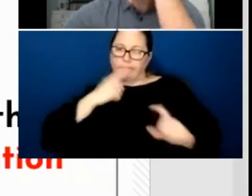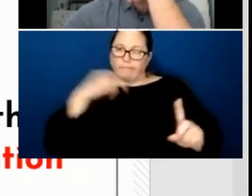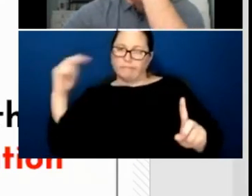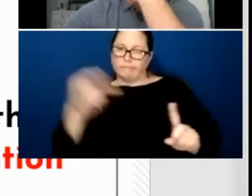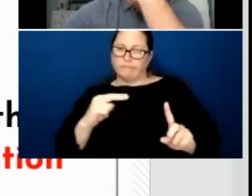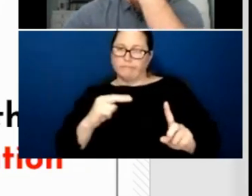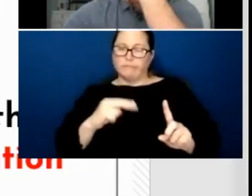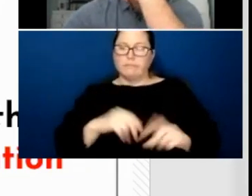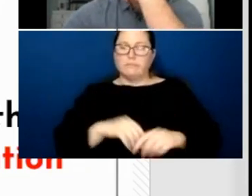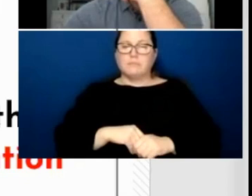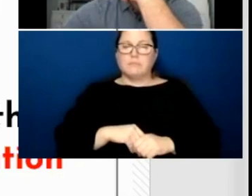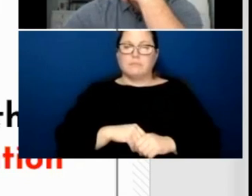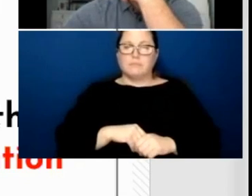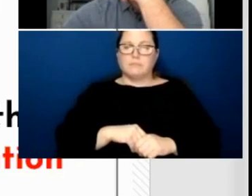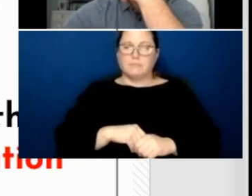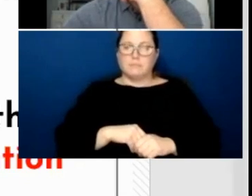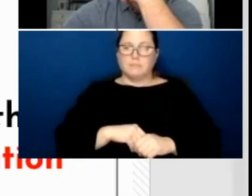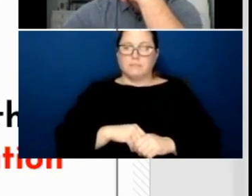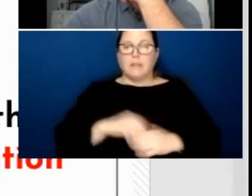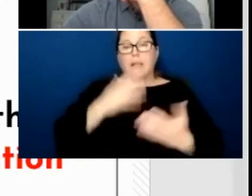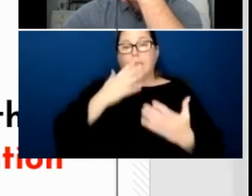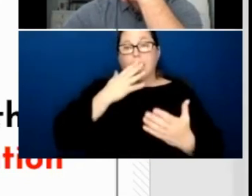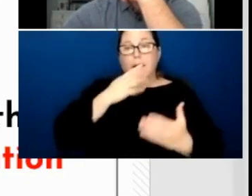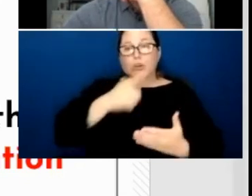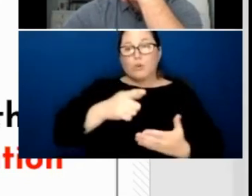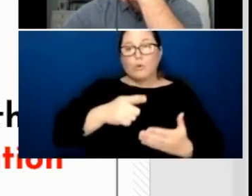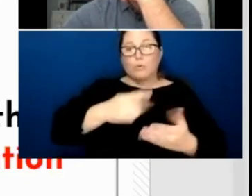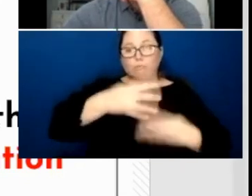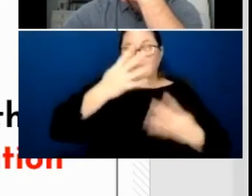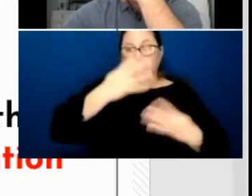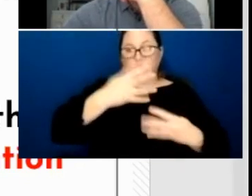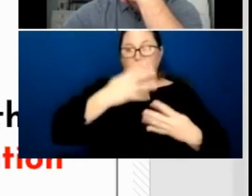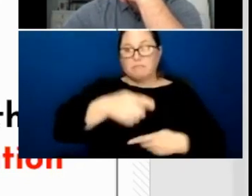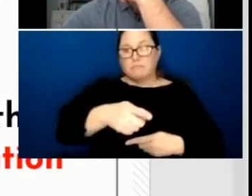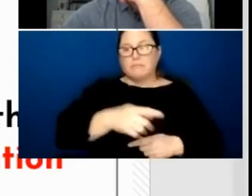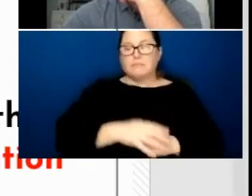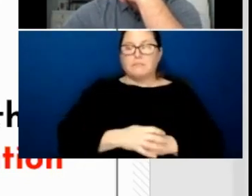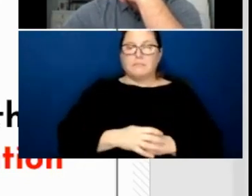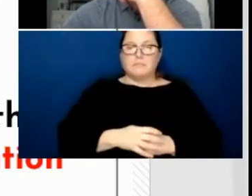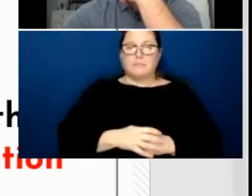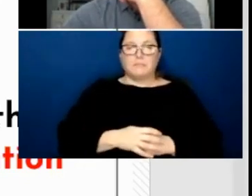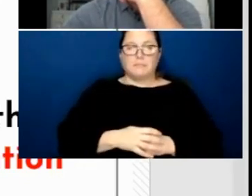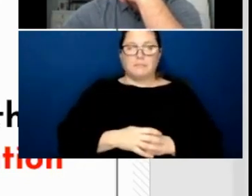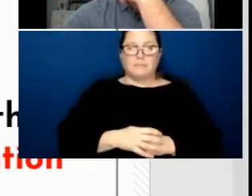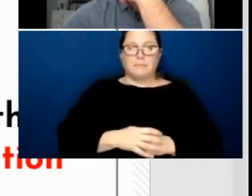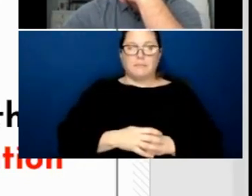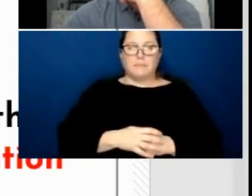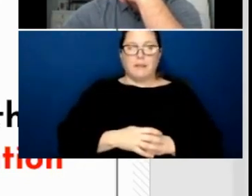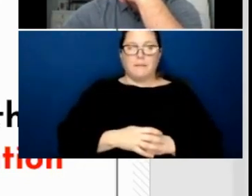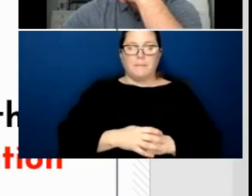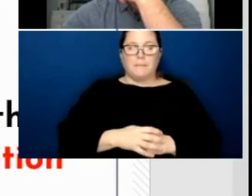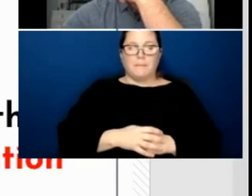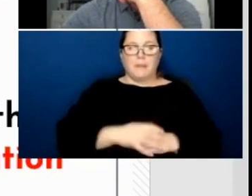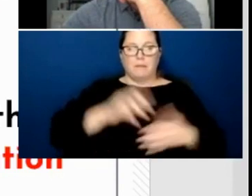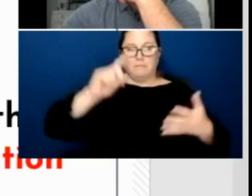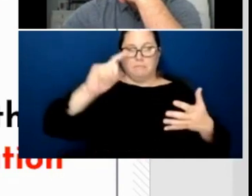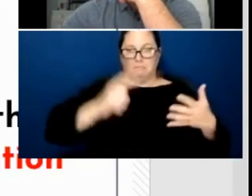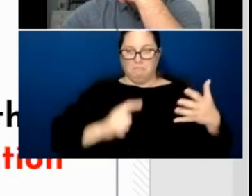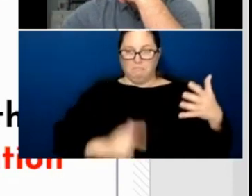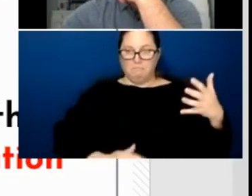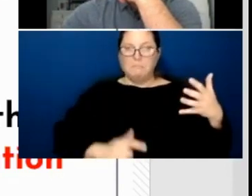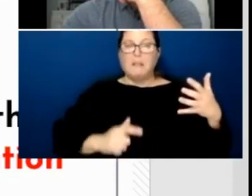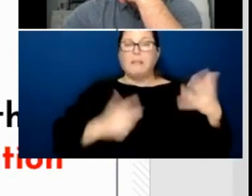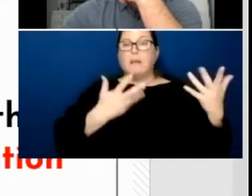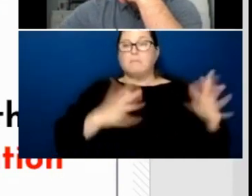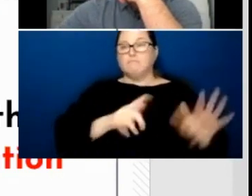You can continue to do that. I'm going to move through our last couple of slides so we can get to our guests, okay? So thank you